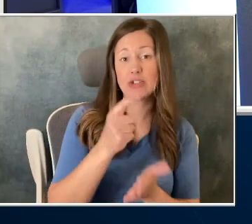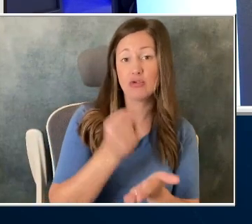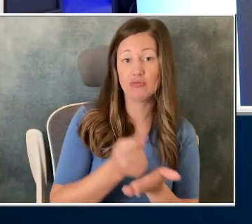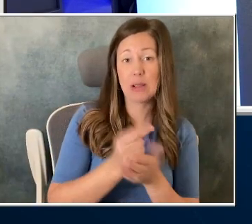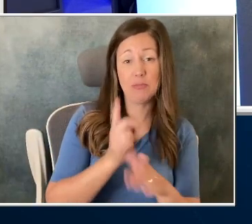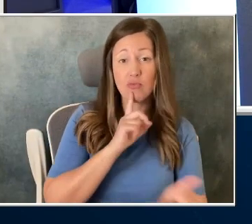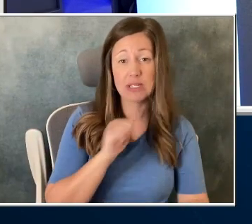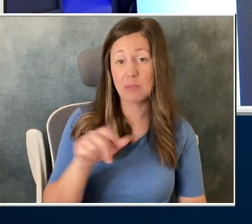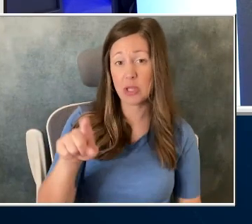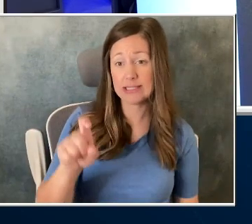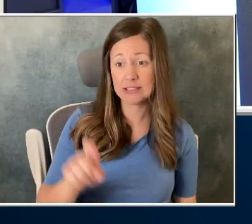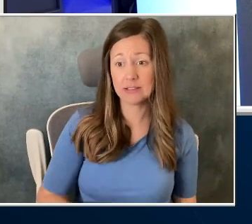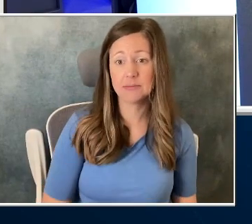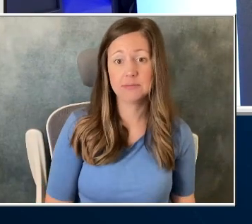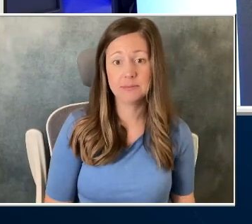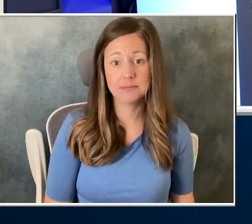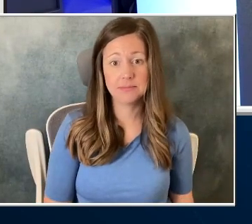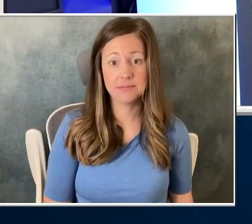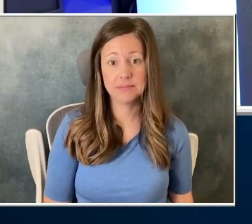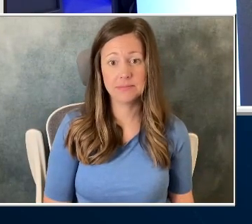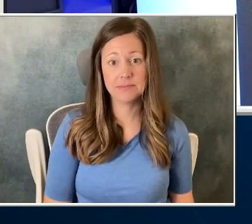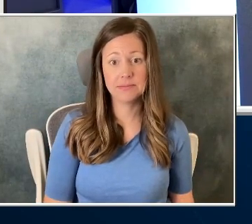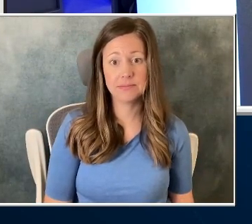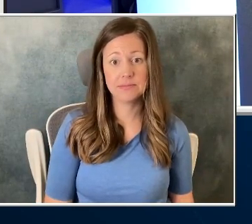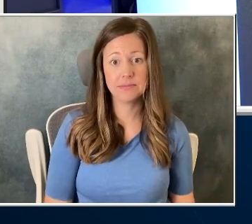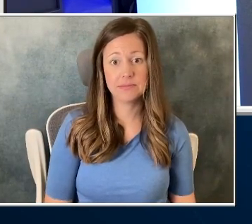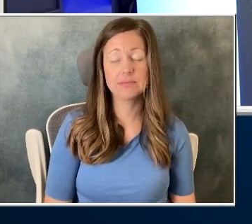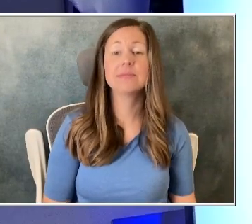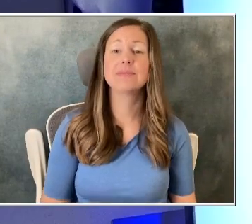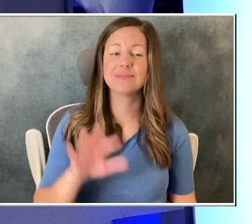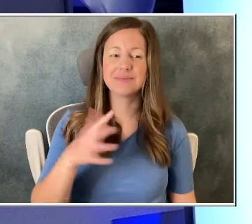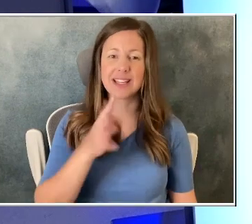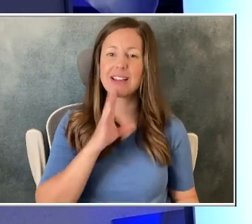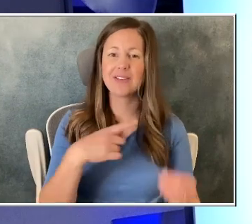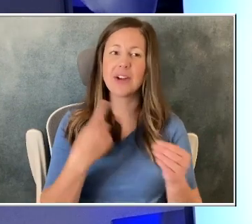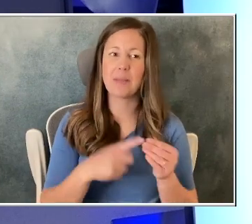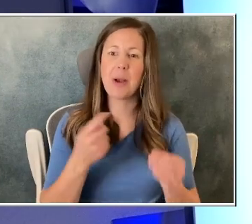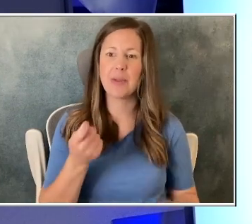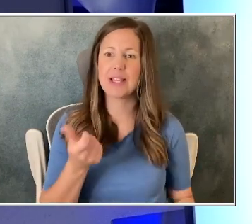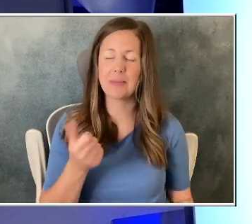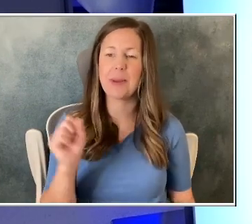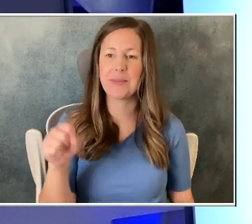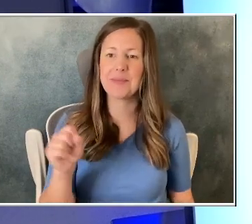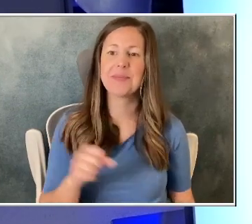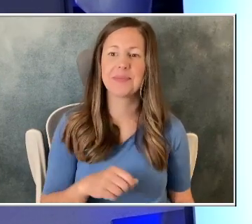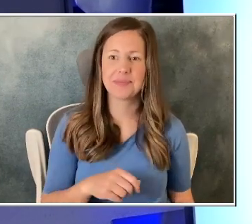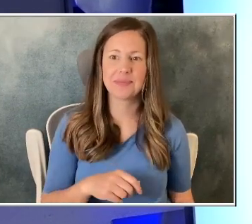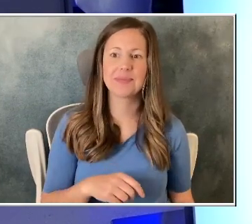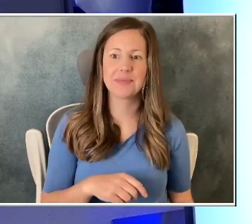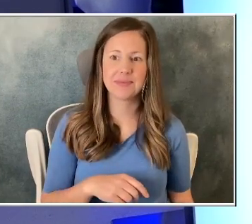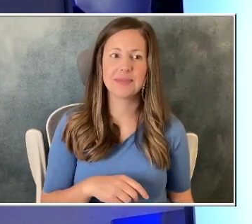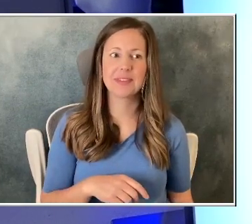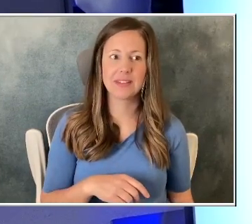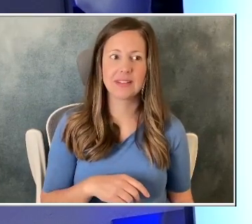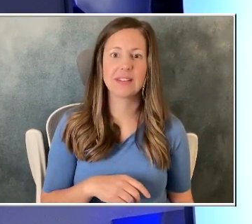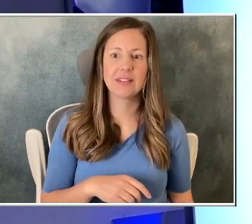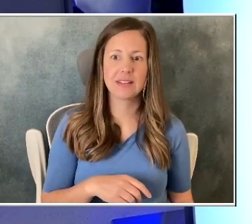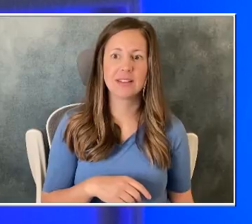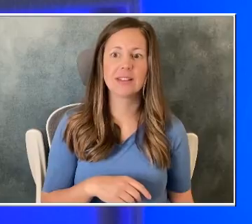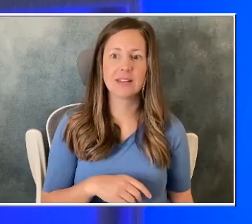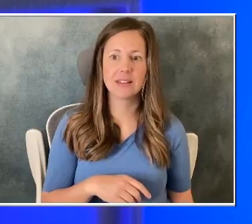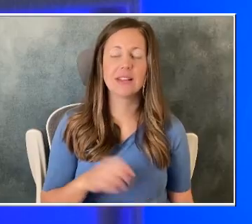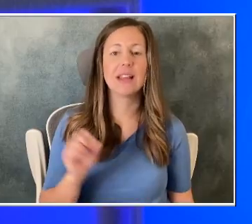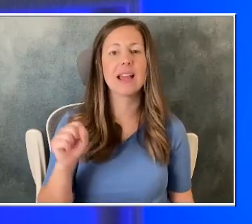all? Yeah, you talked about that again, Dr. Cardona, so we can hit on that, and we kind of go to wrap up after that, but yeah. But it depends.